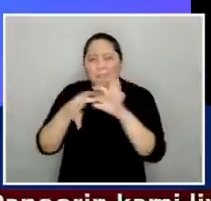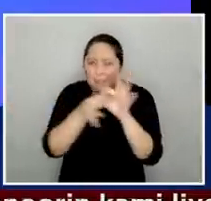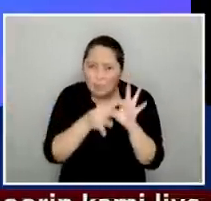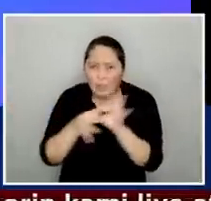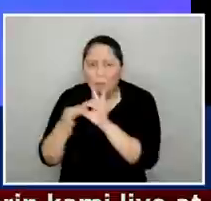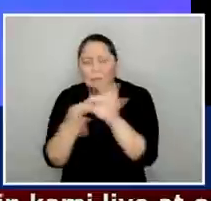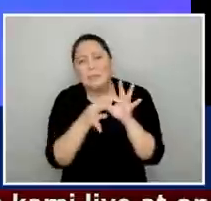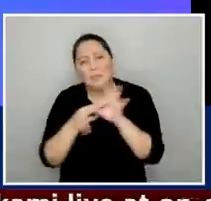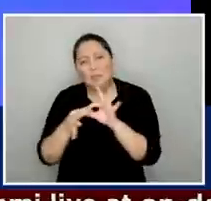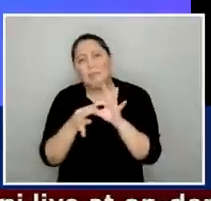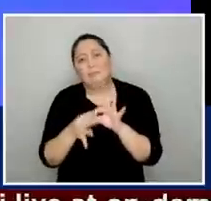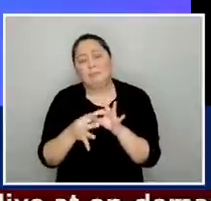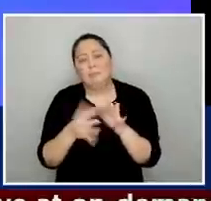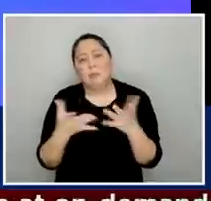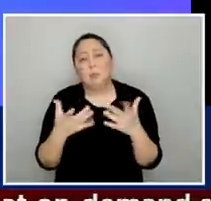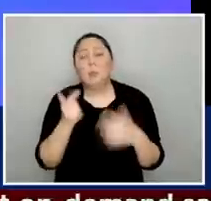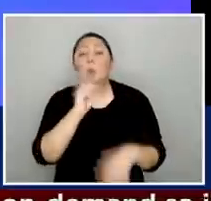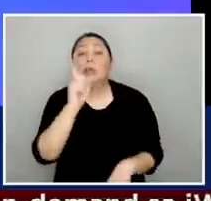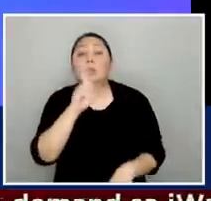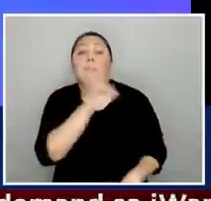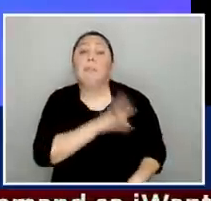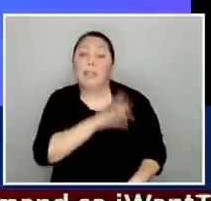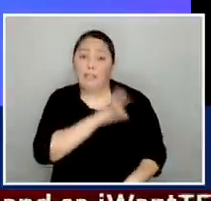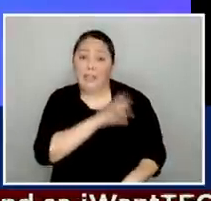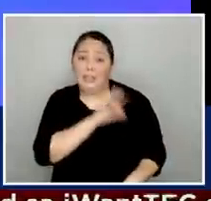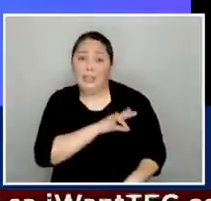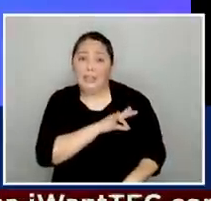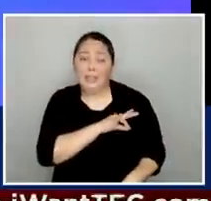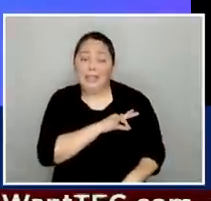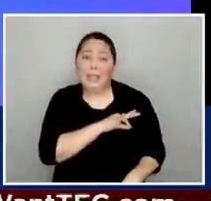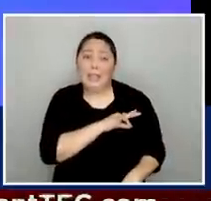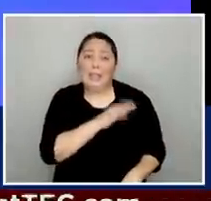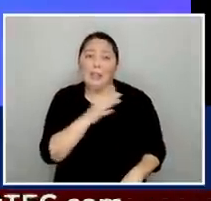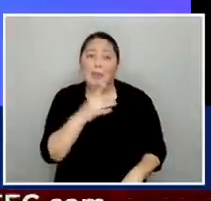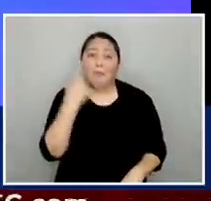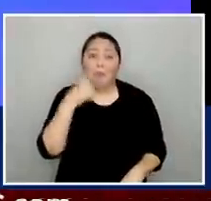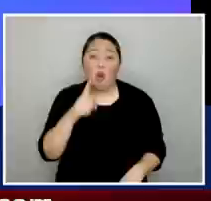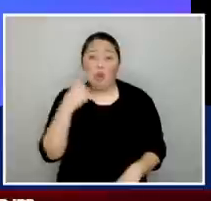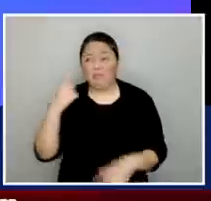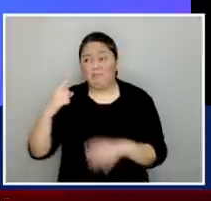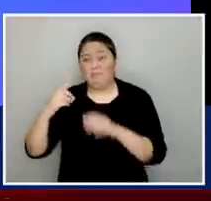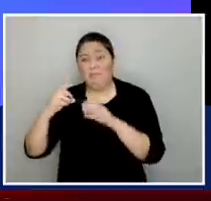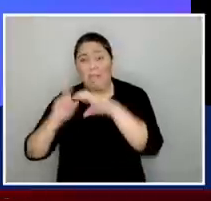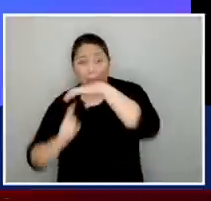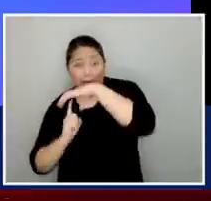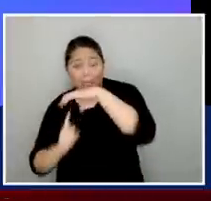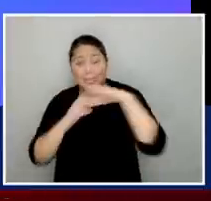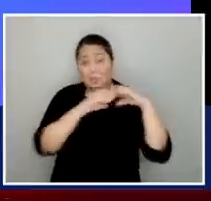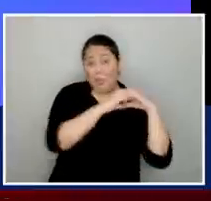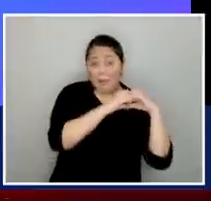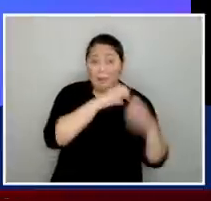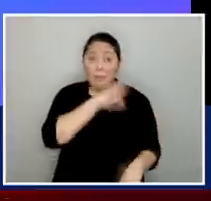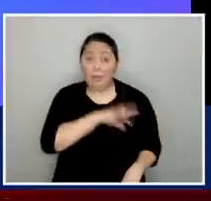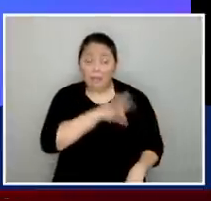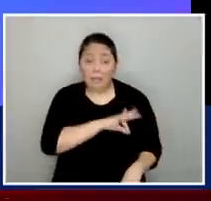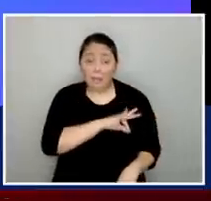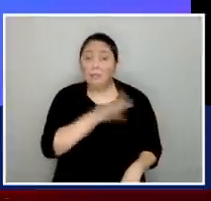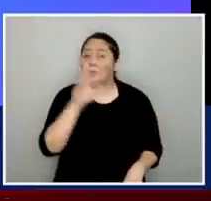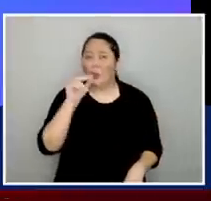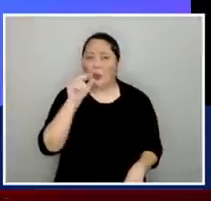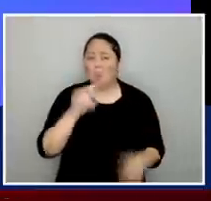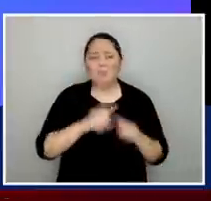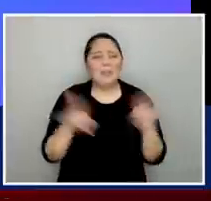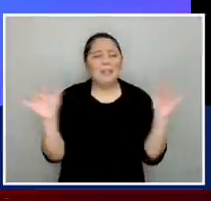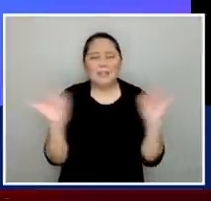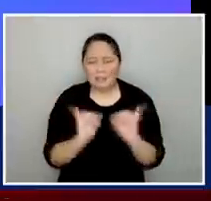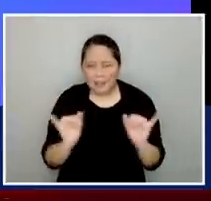have the benefit not only mutually to GMA and ABS-CBN, but as importantly,